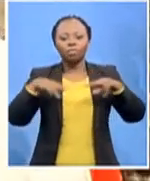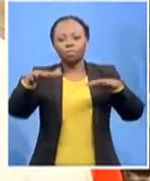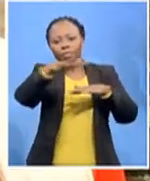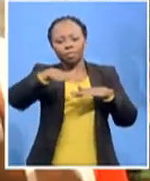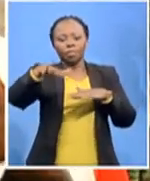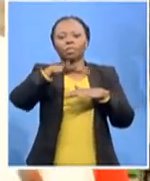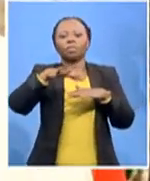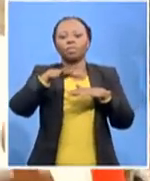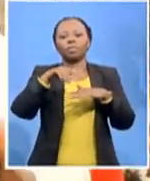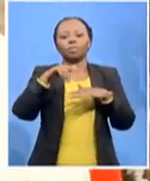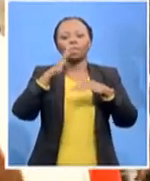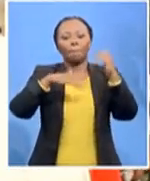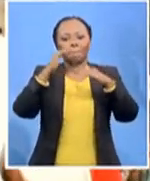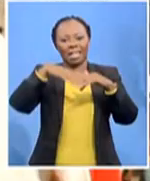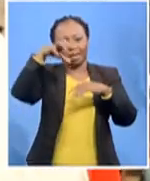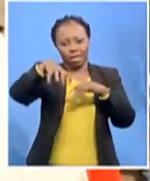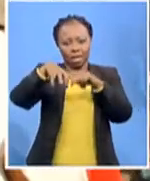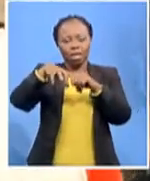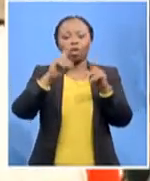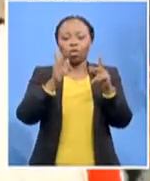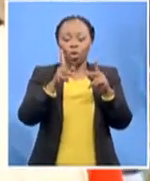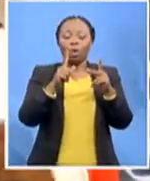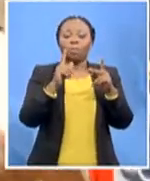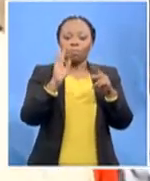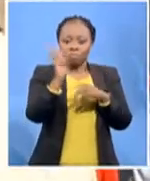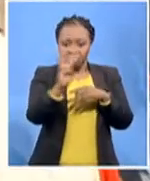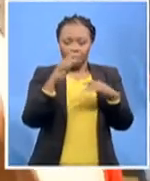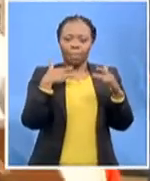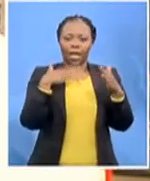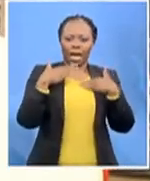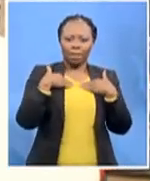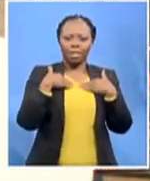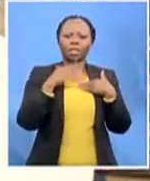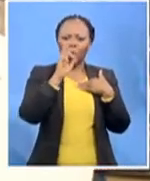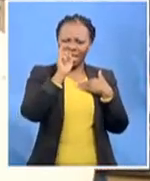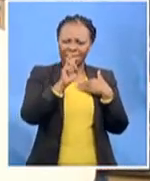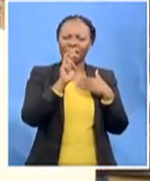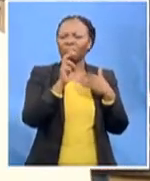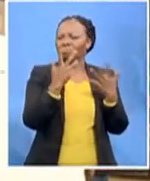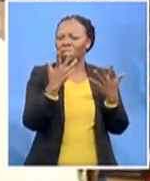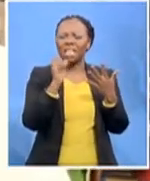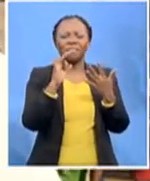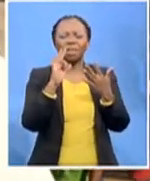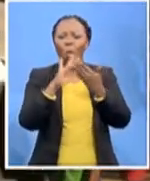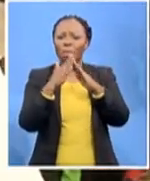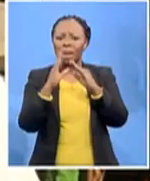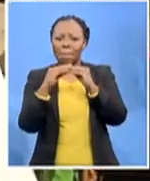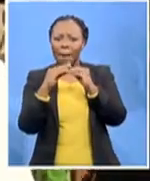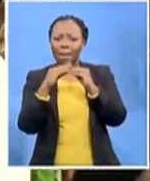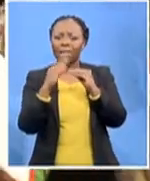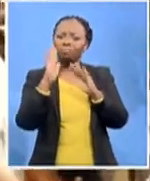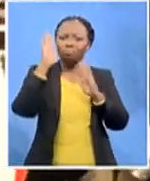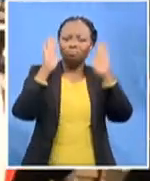administration that we need to act and act swiftly whenever community members they are raising the challenges they are confronted with. But